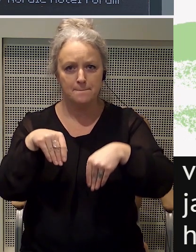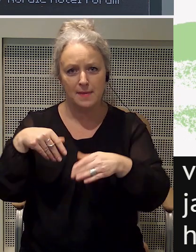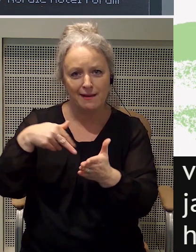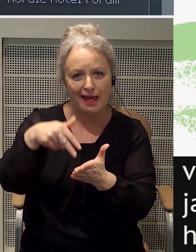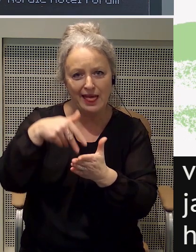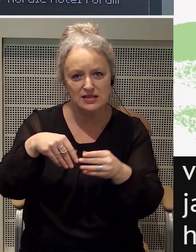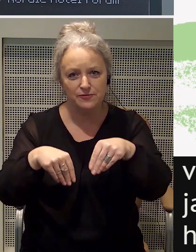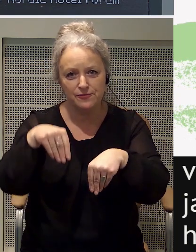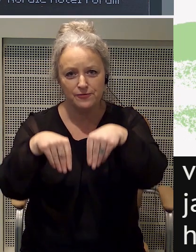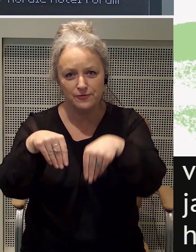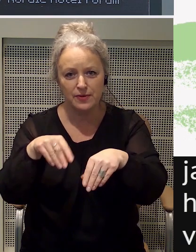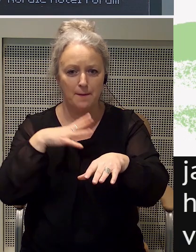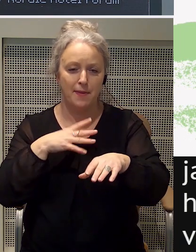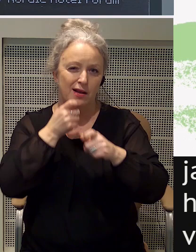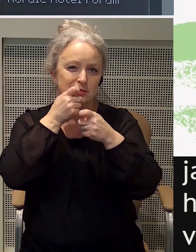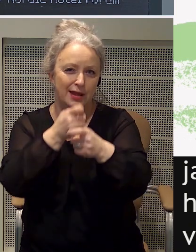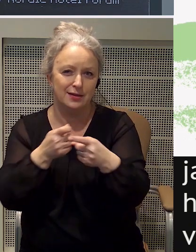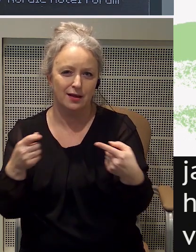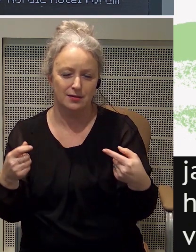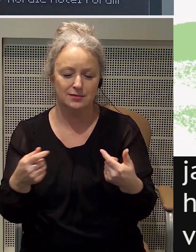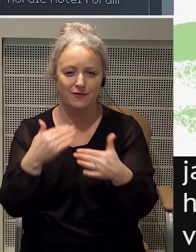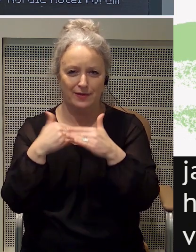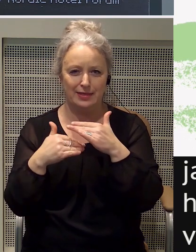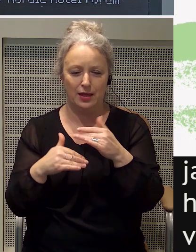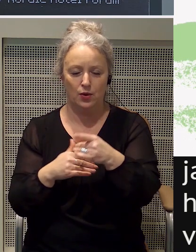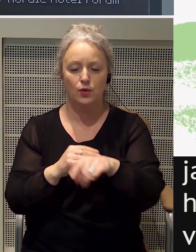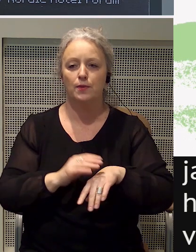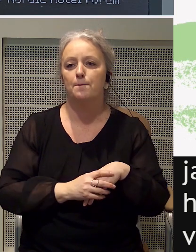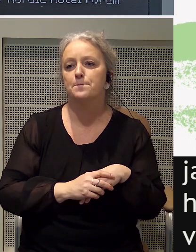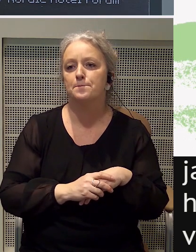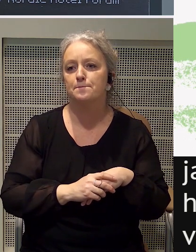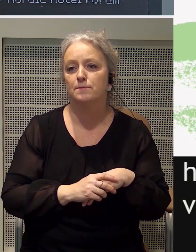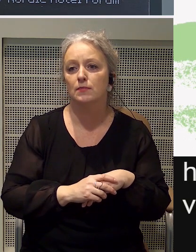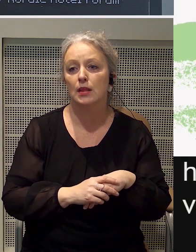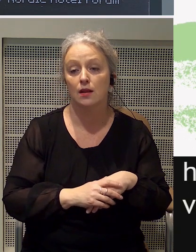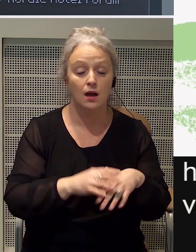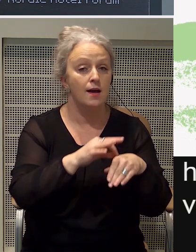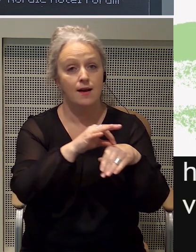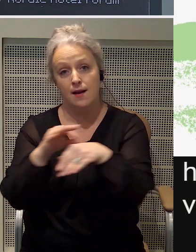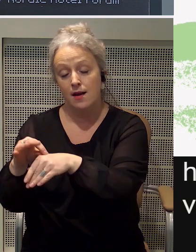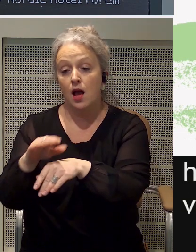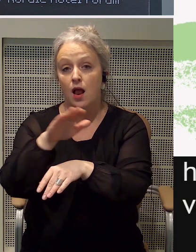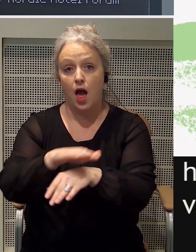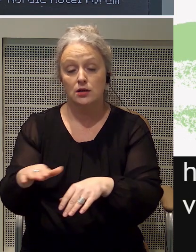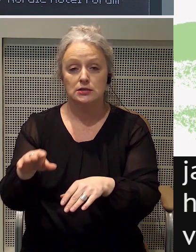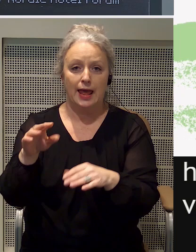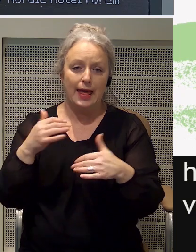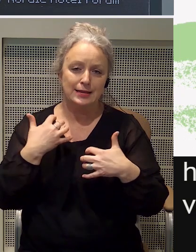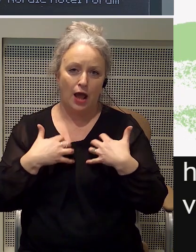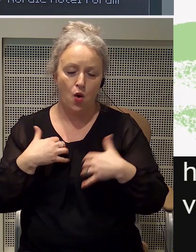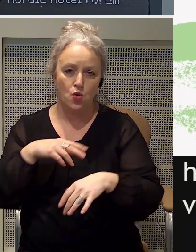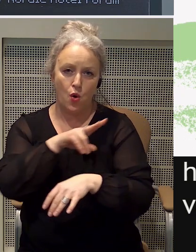own, he was sent to physiotherapy because he was walking on his toes, and I will show it to you